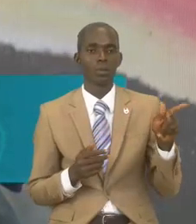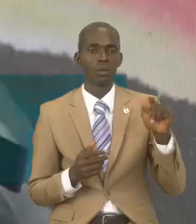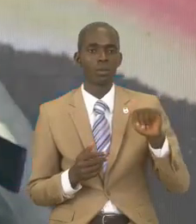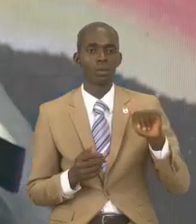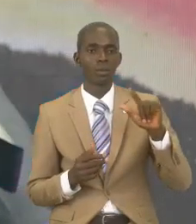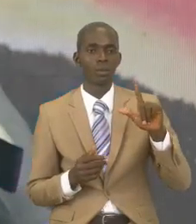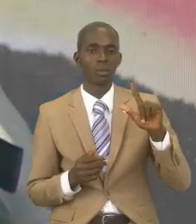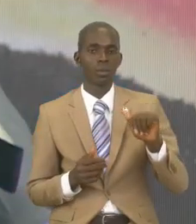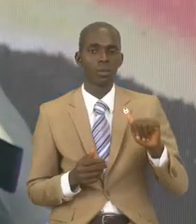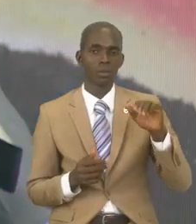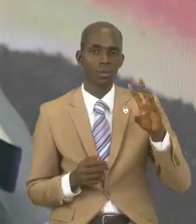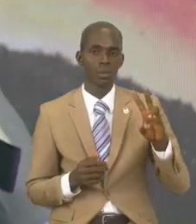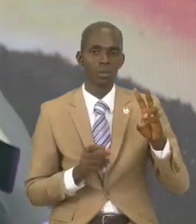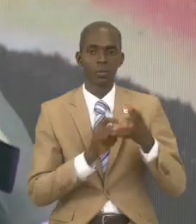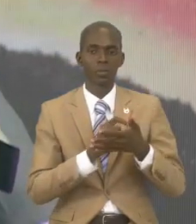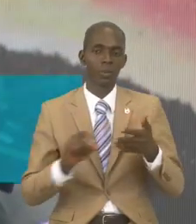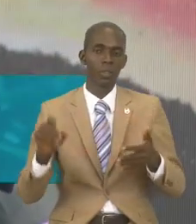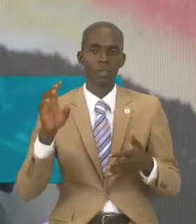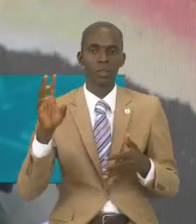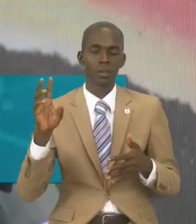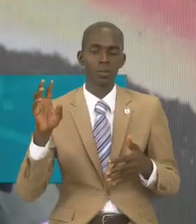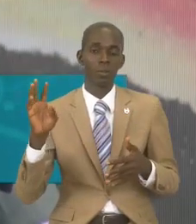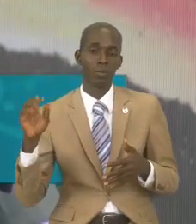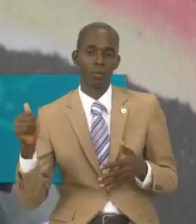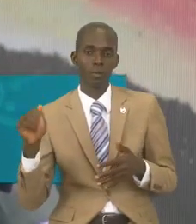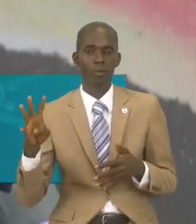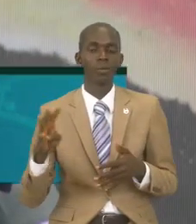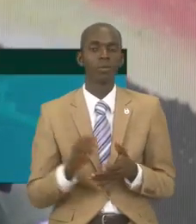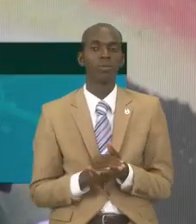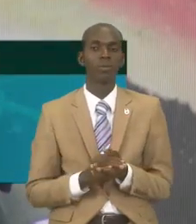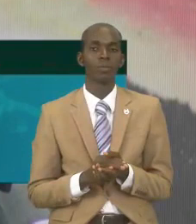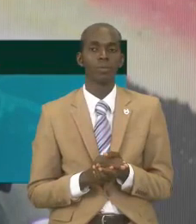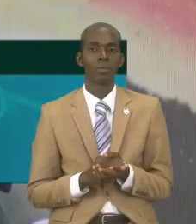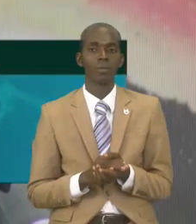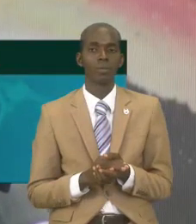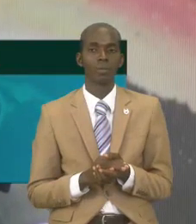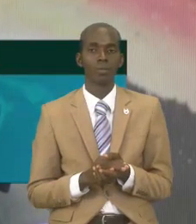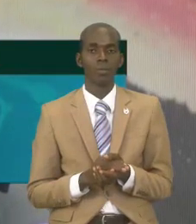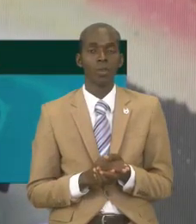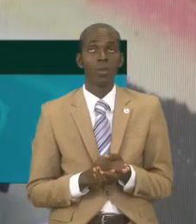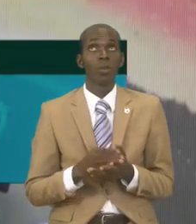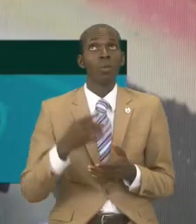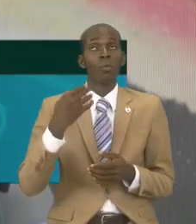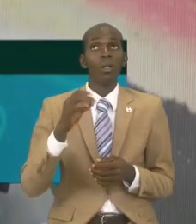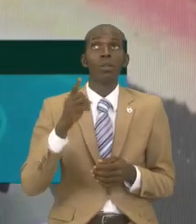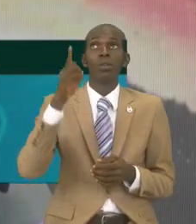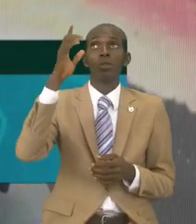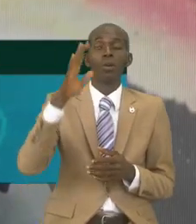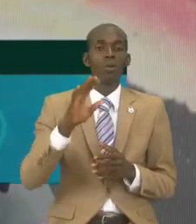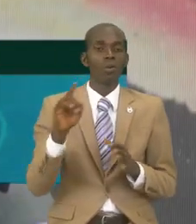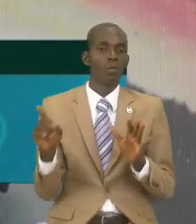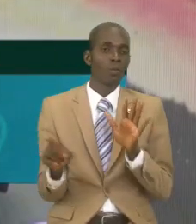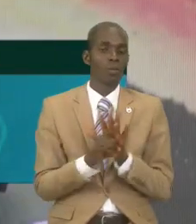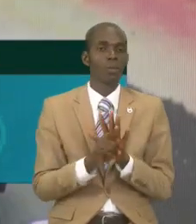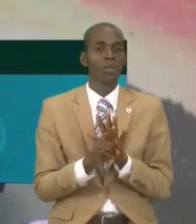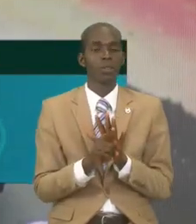6, verse 14. But God forbid that I should